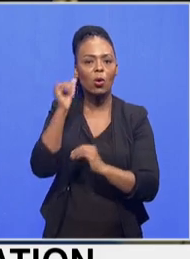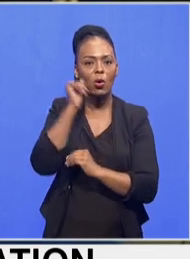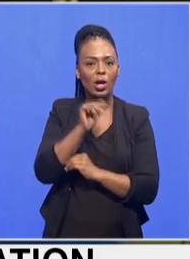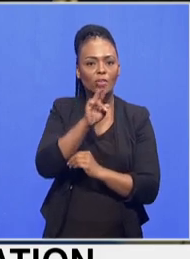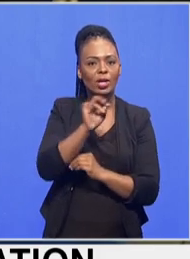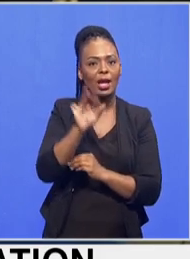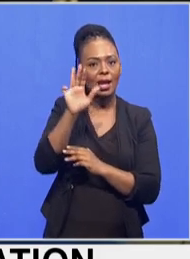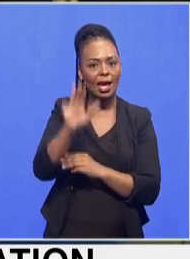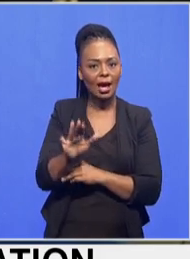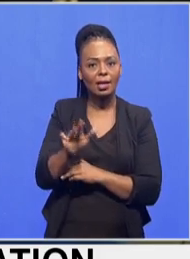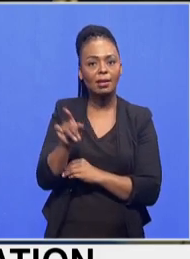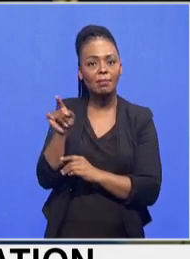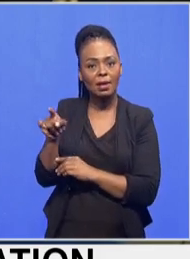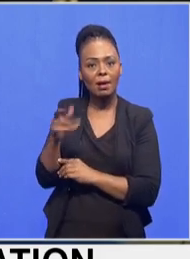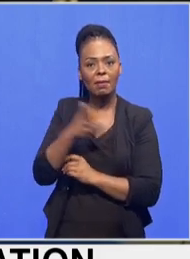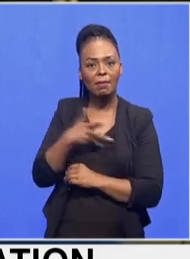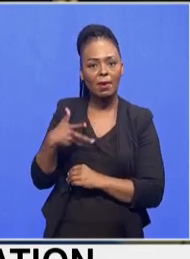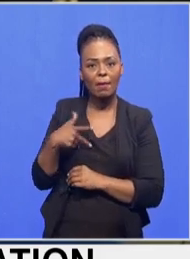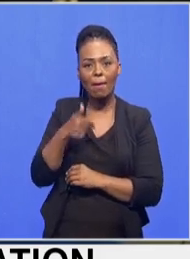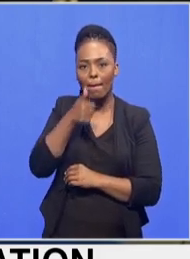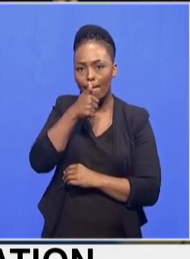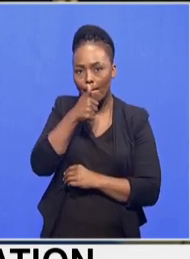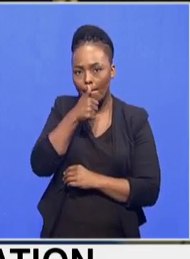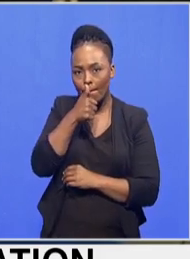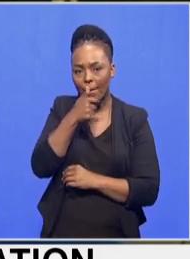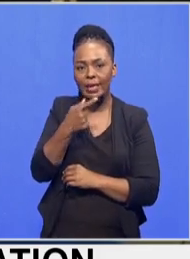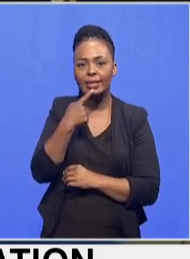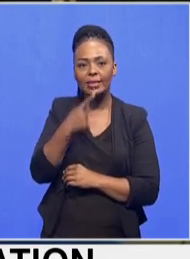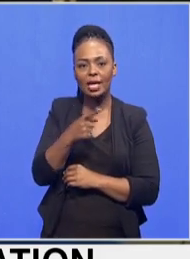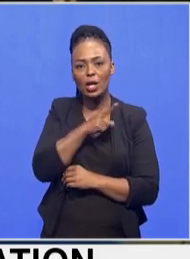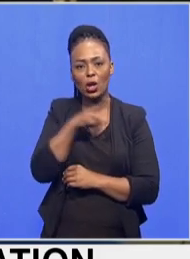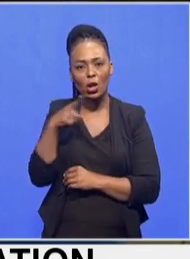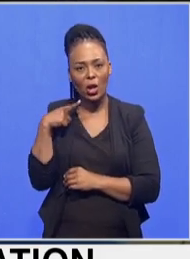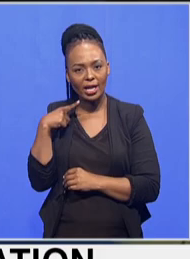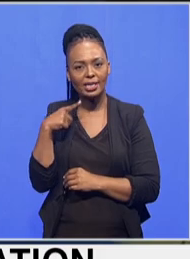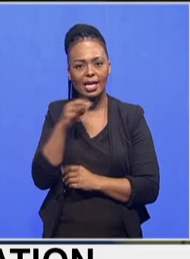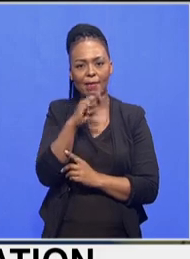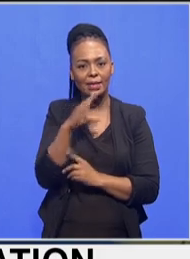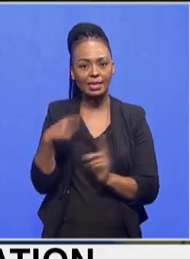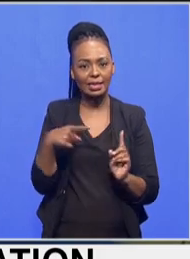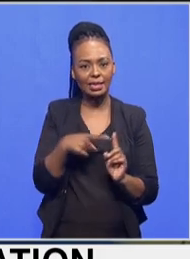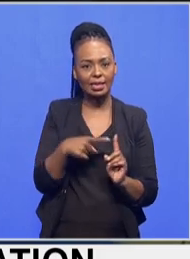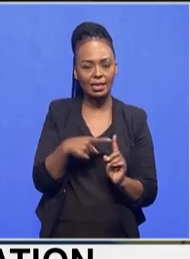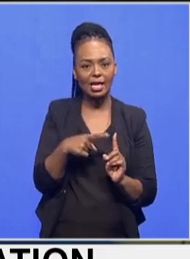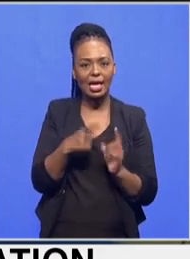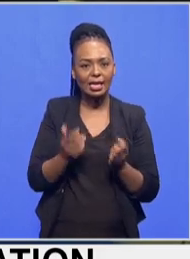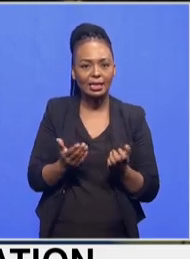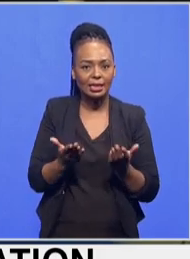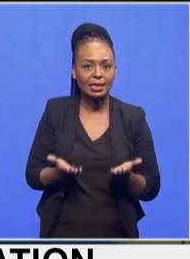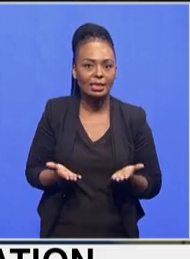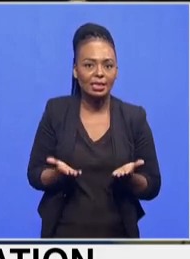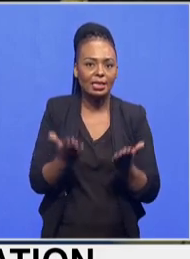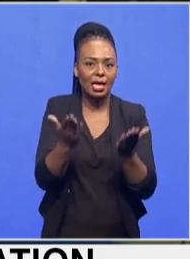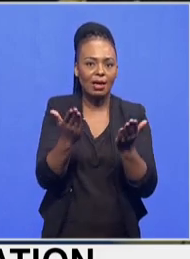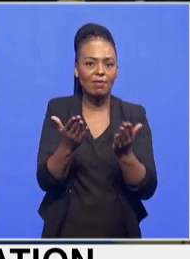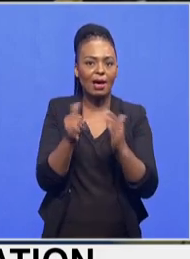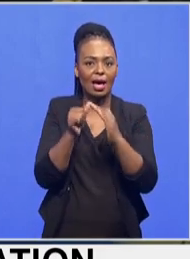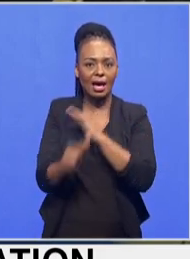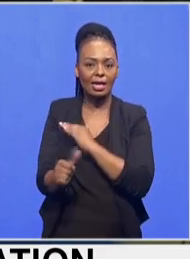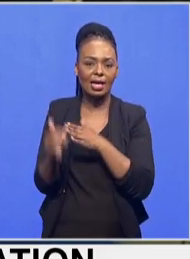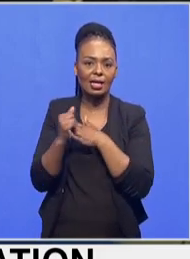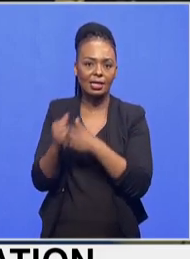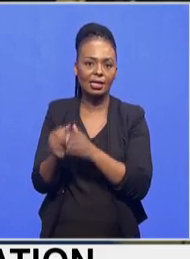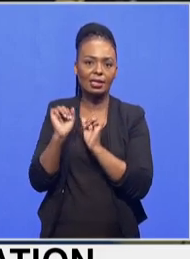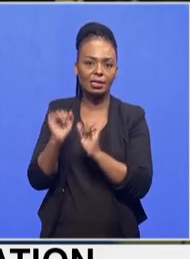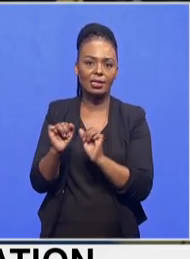2009, Nji Motshega saying that he's one of the longest MECs that has served under her leadership since